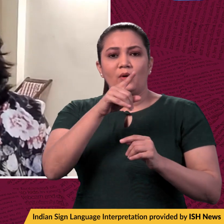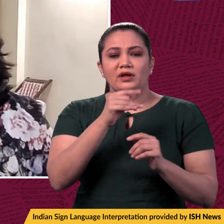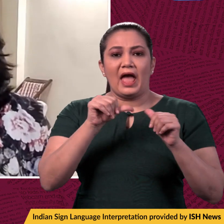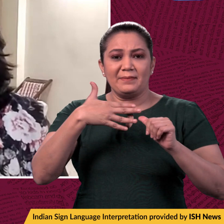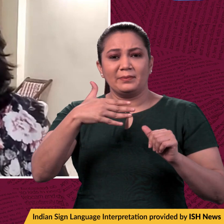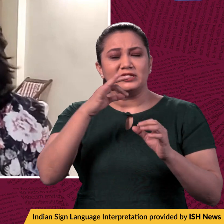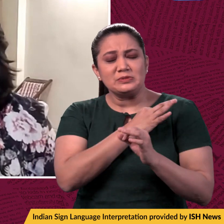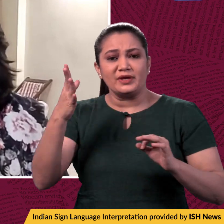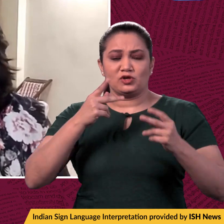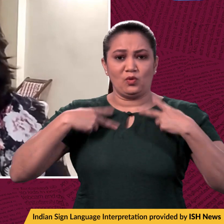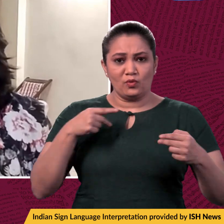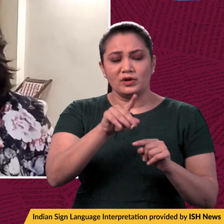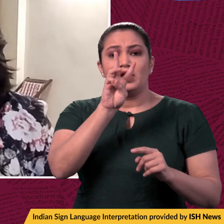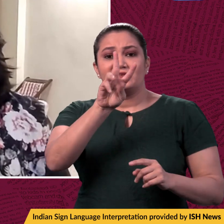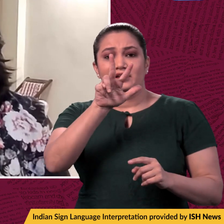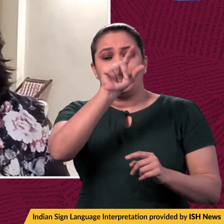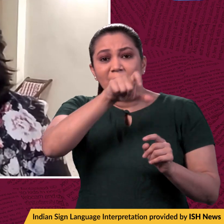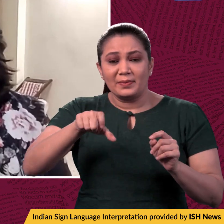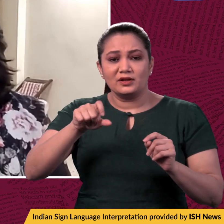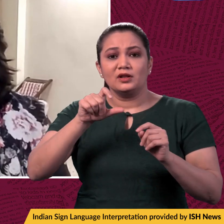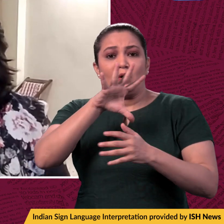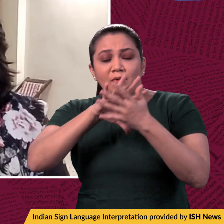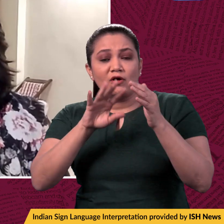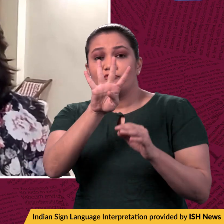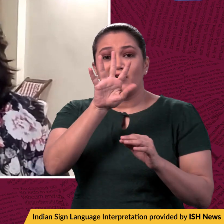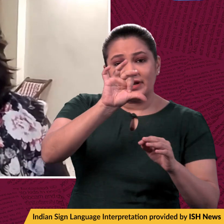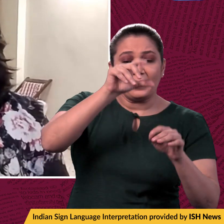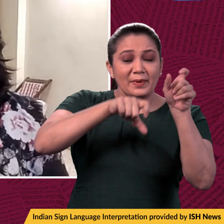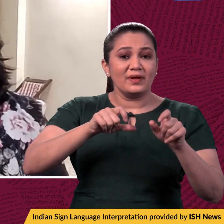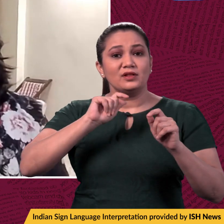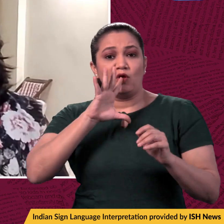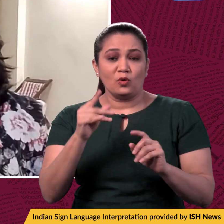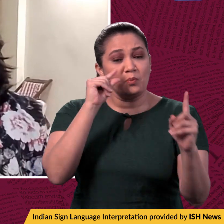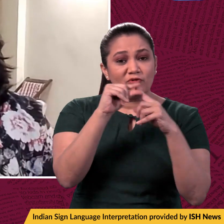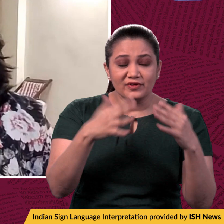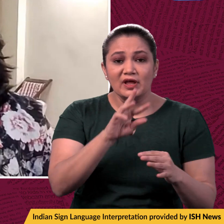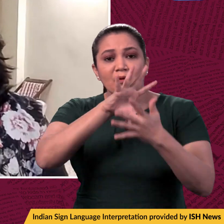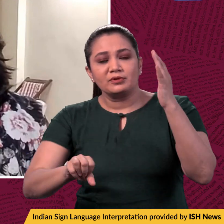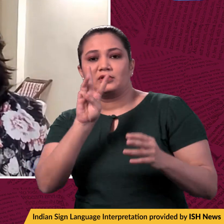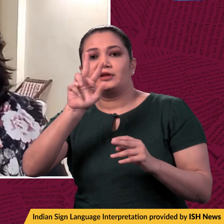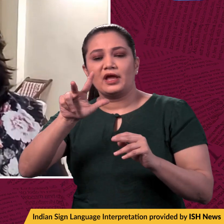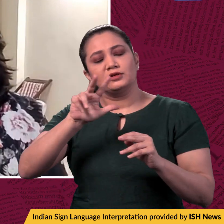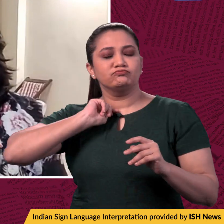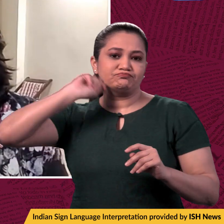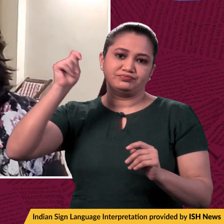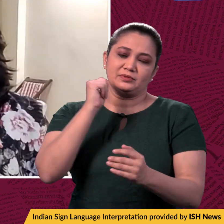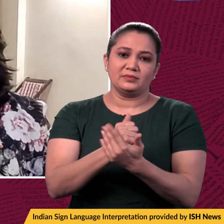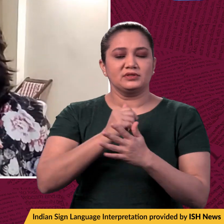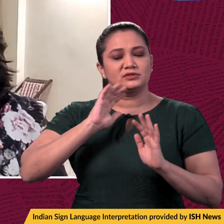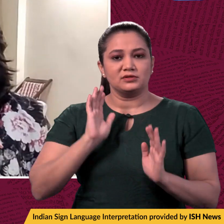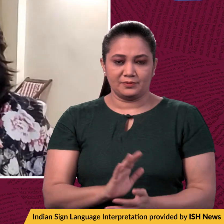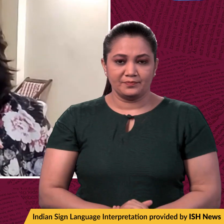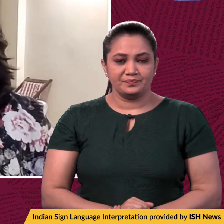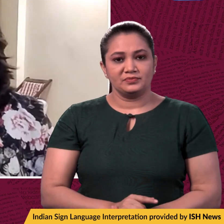in Ahmedabad has sentenced 38 out of 49 convicts to death in the 2008 Ahmedabad